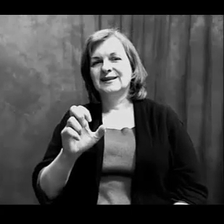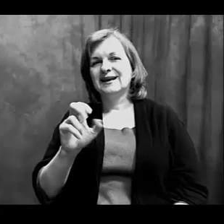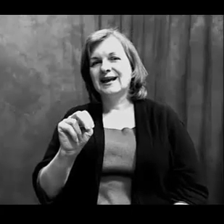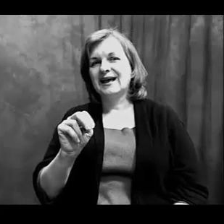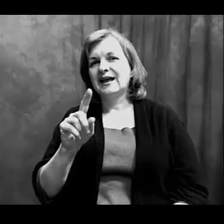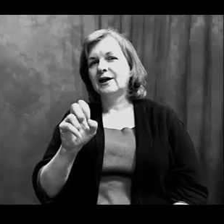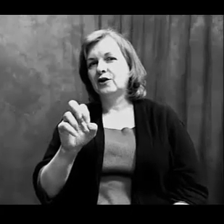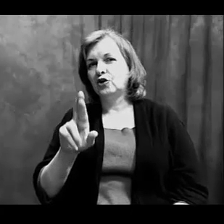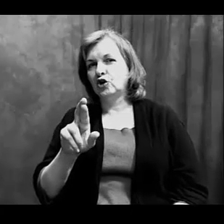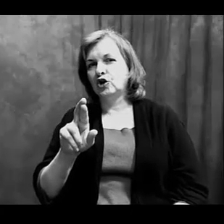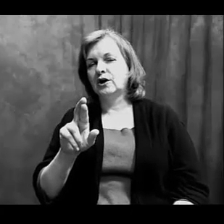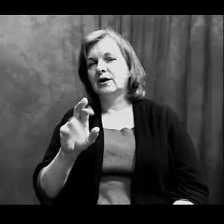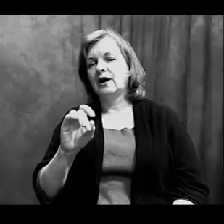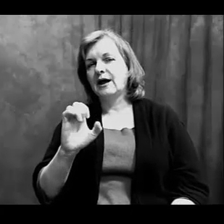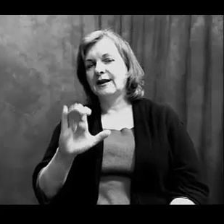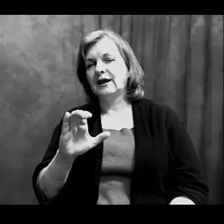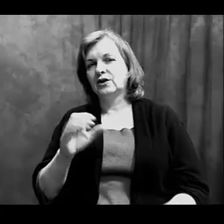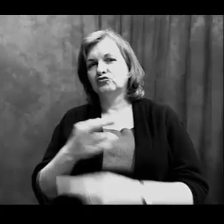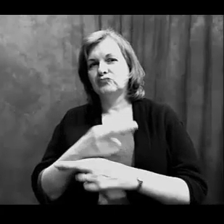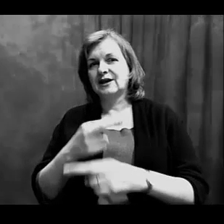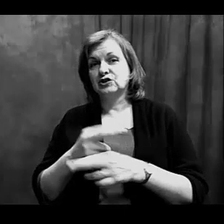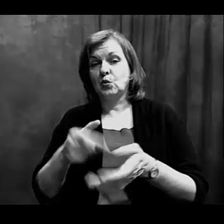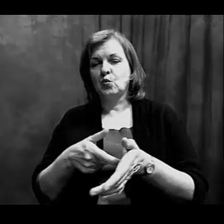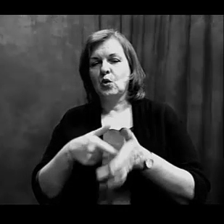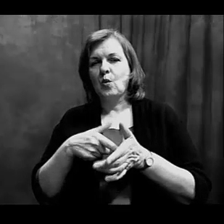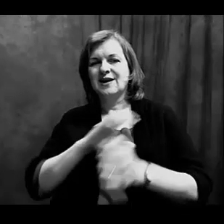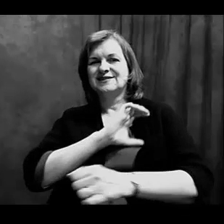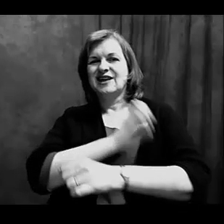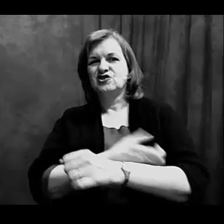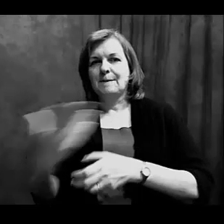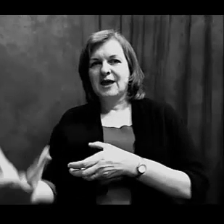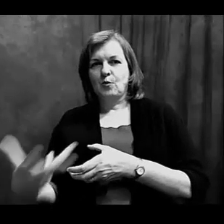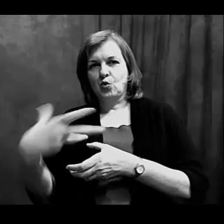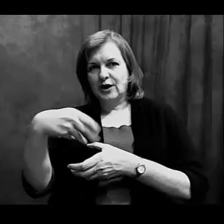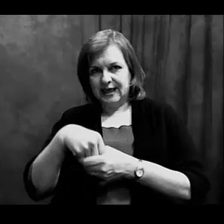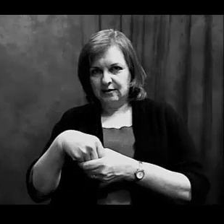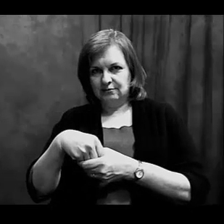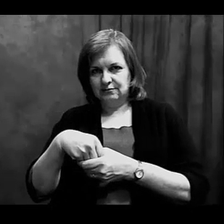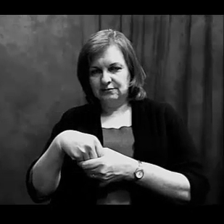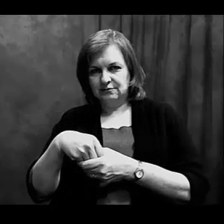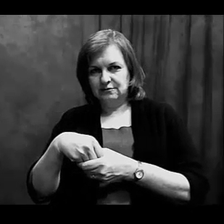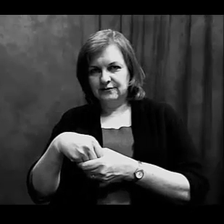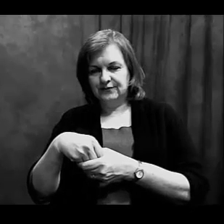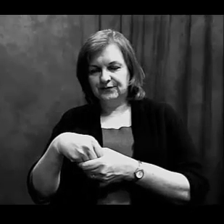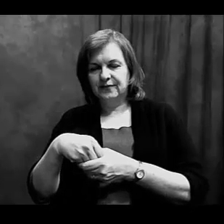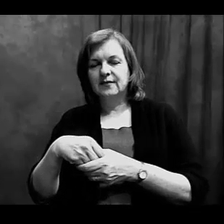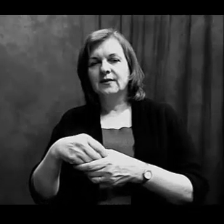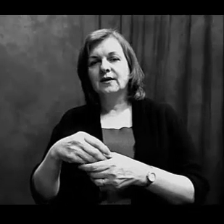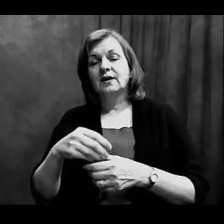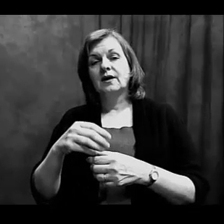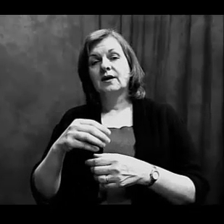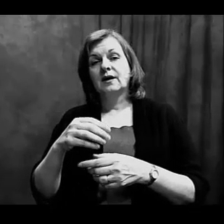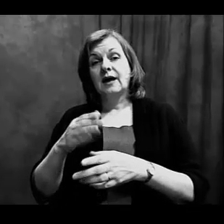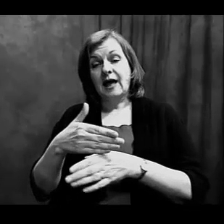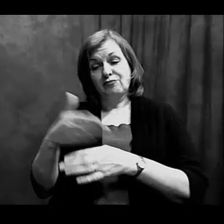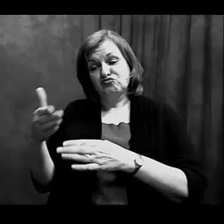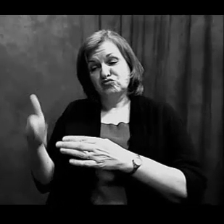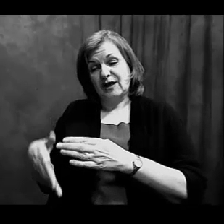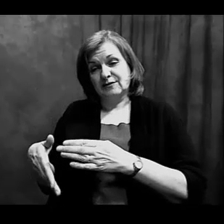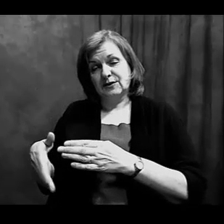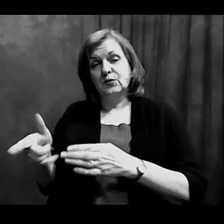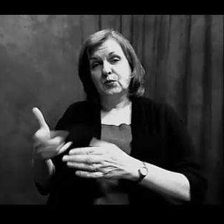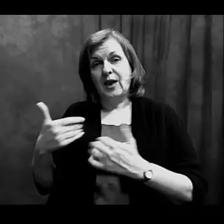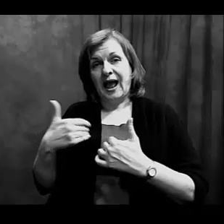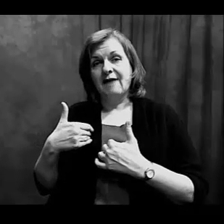So that endergonic reaction requires energy to be put in, and what we want to see is in